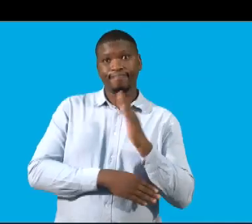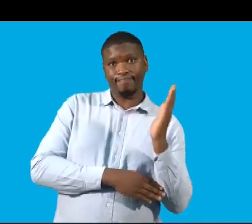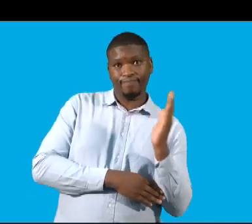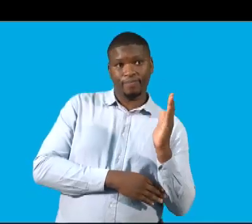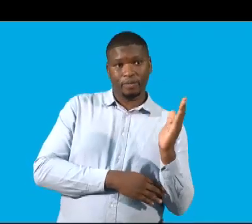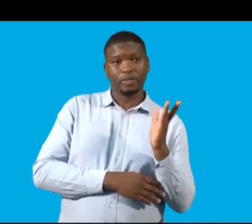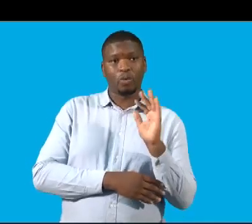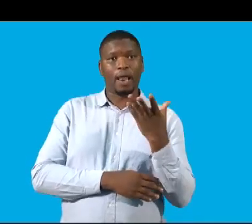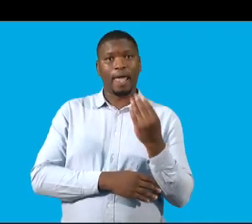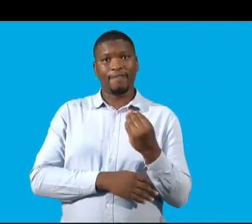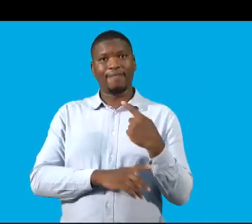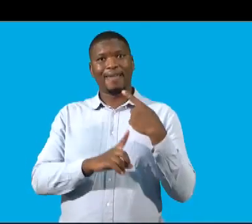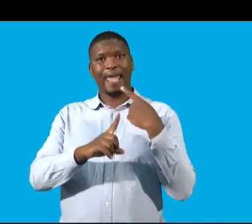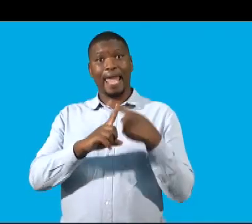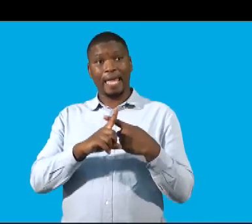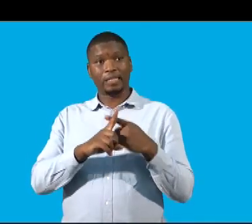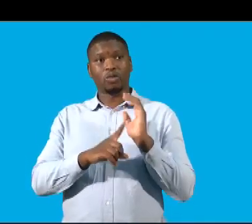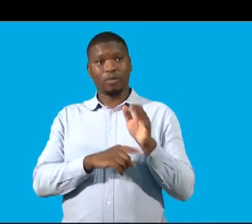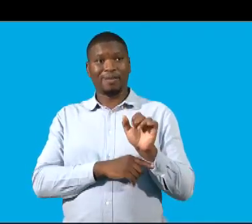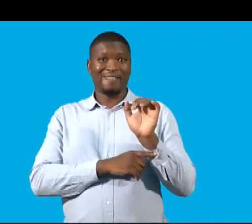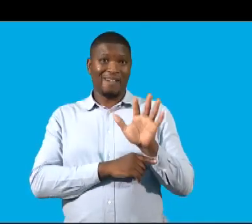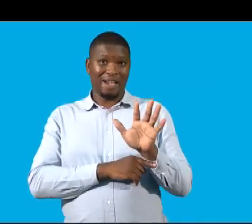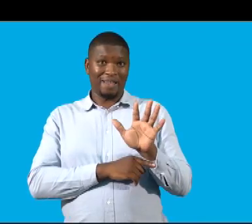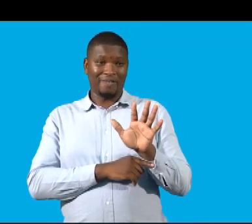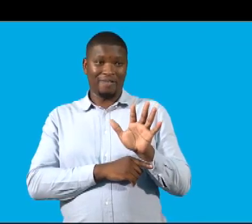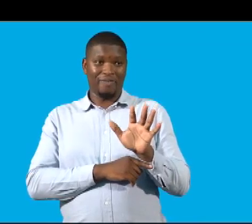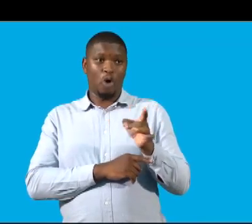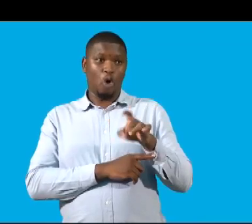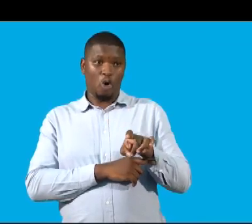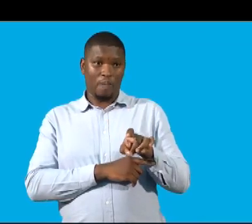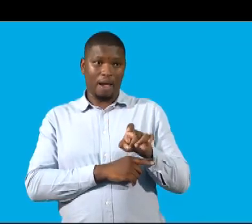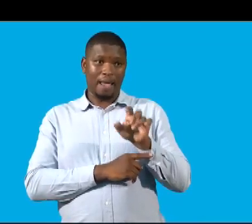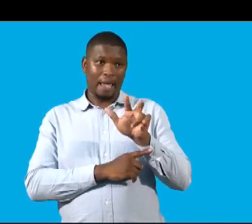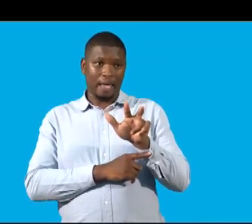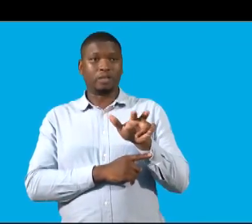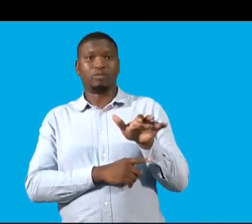472,506,6041. On this side, when we bring over the X there, it will be